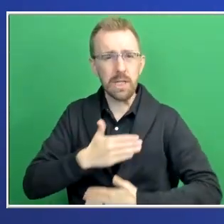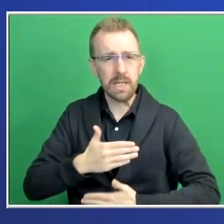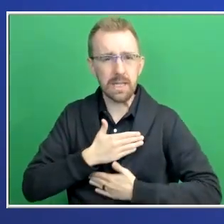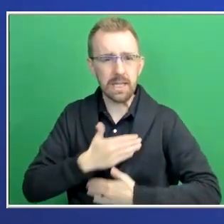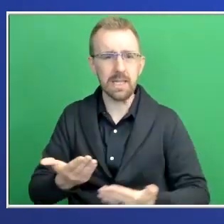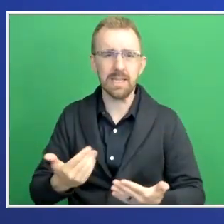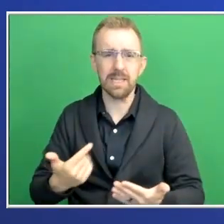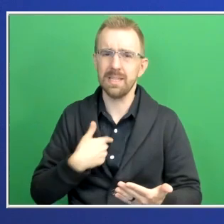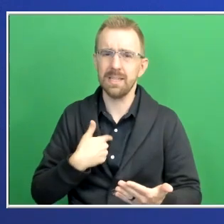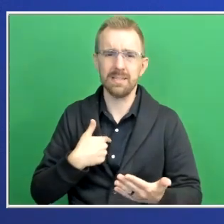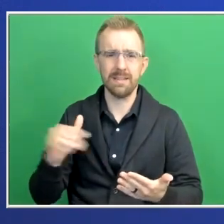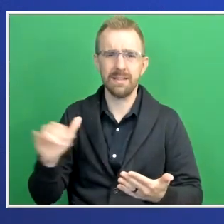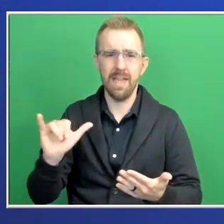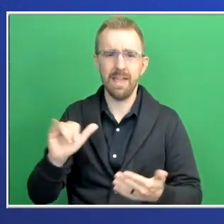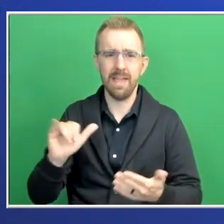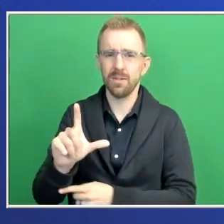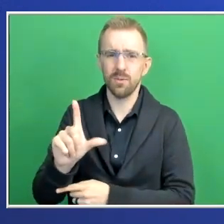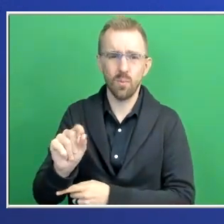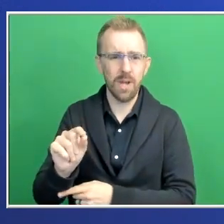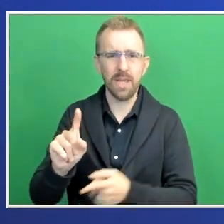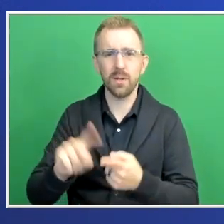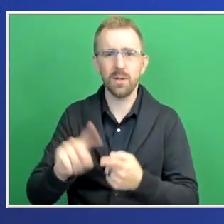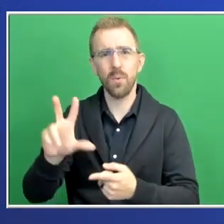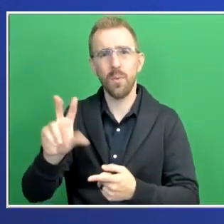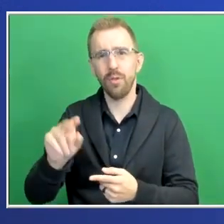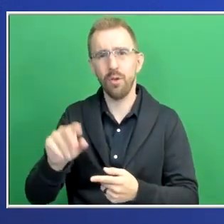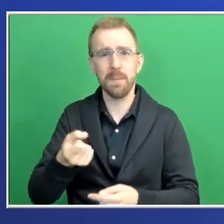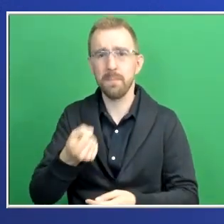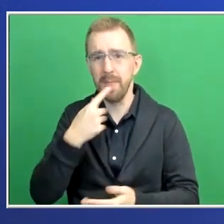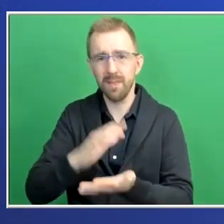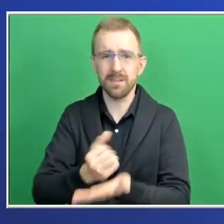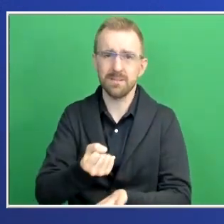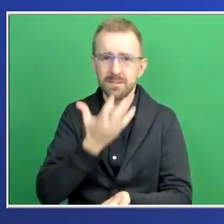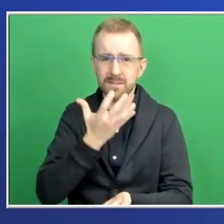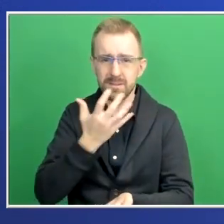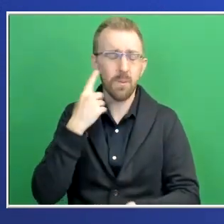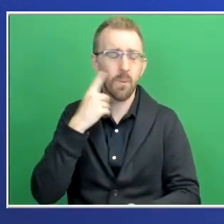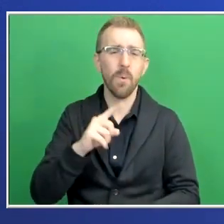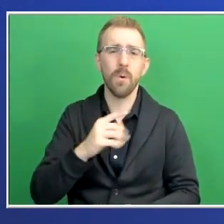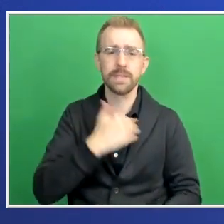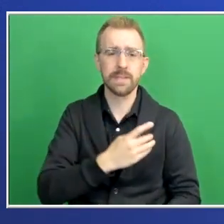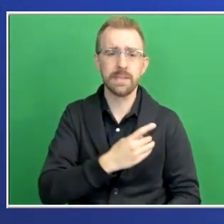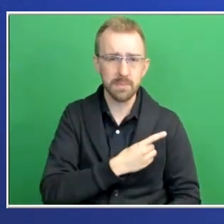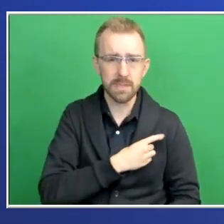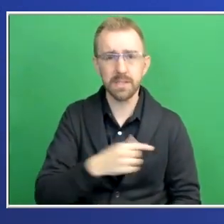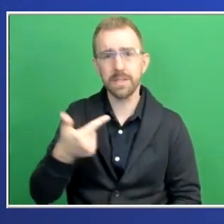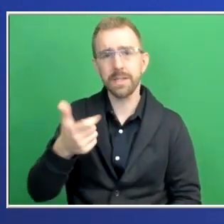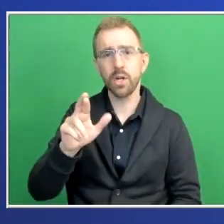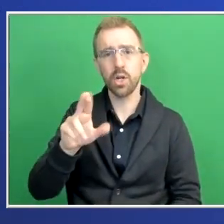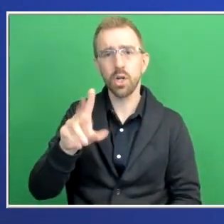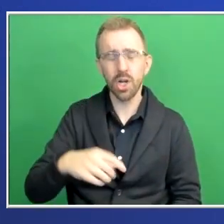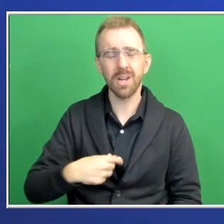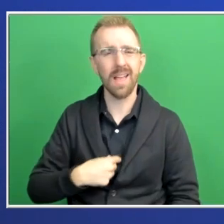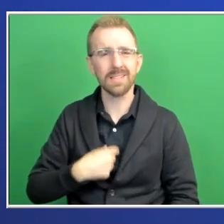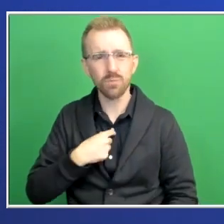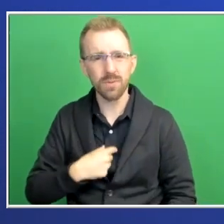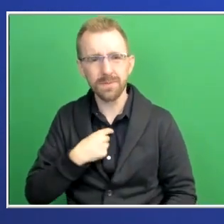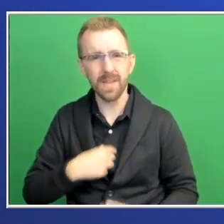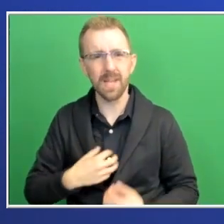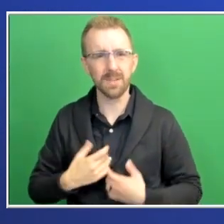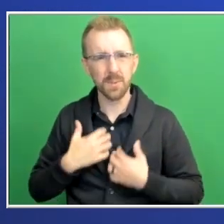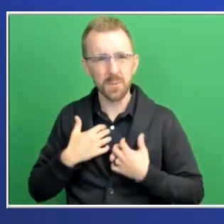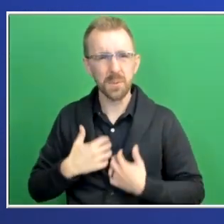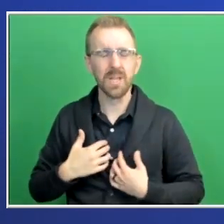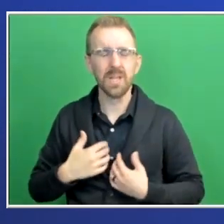taking like 20 to 30 pills for diabetes, GERD, acid reflux. I was taking